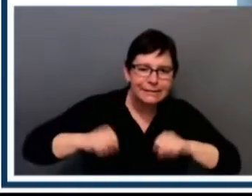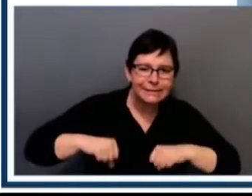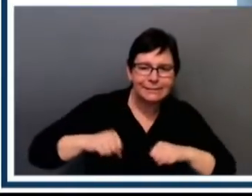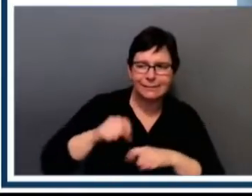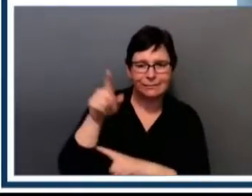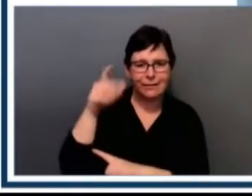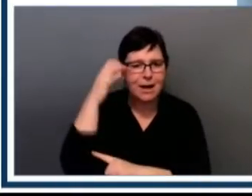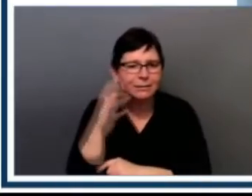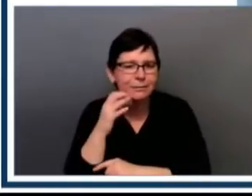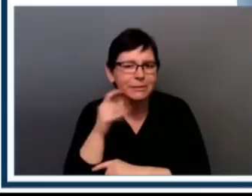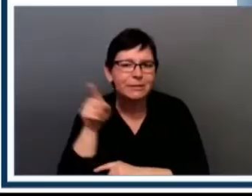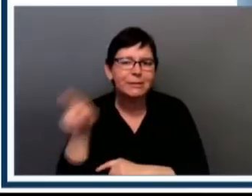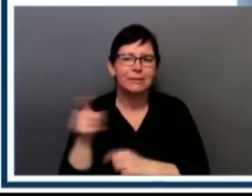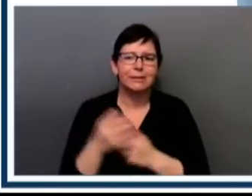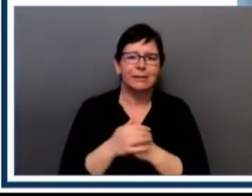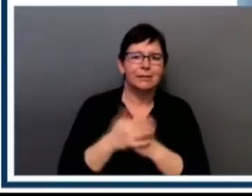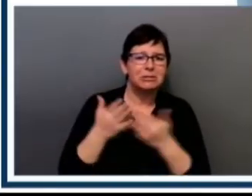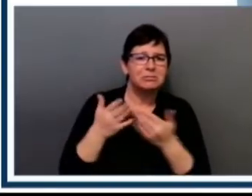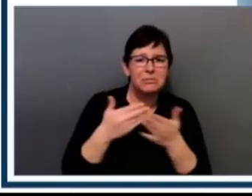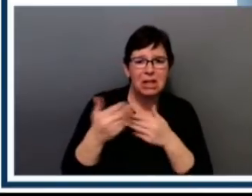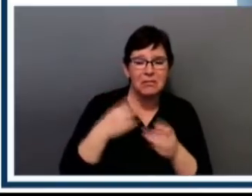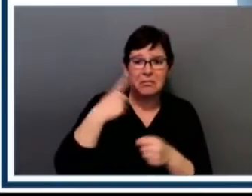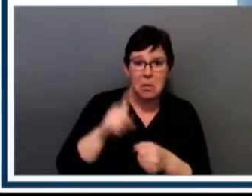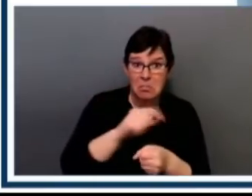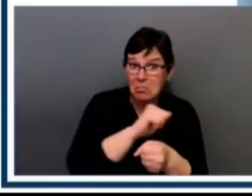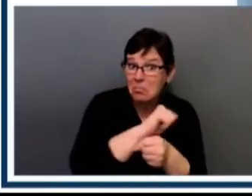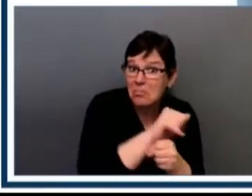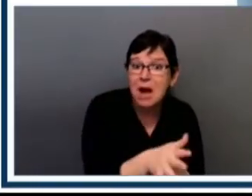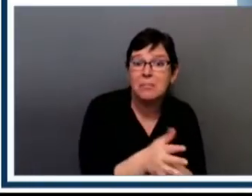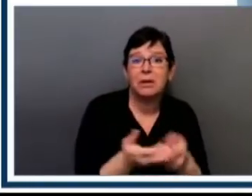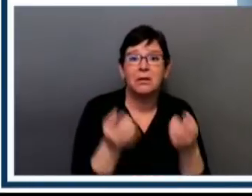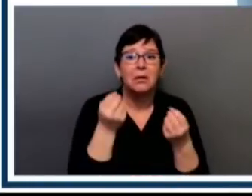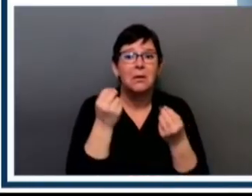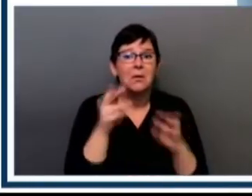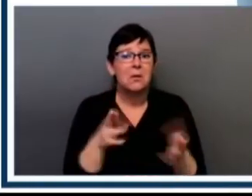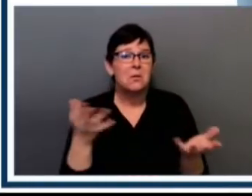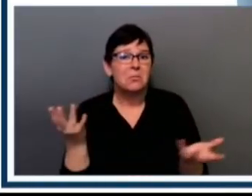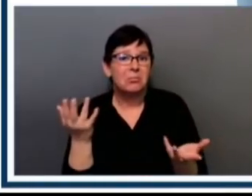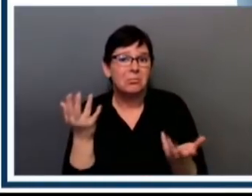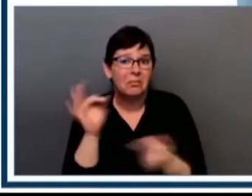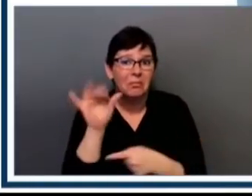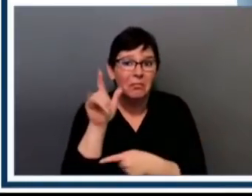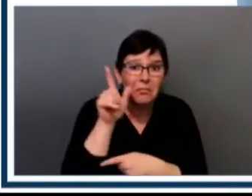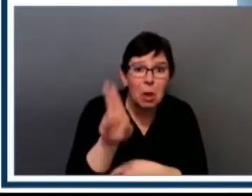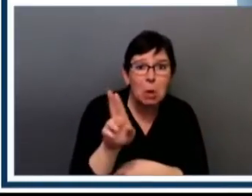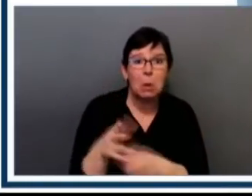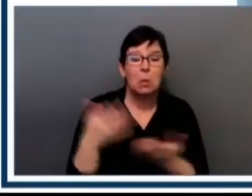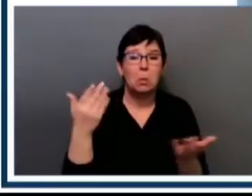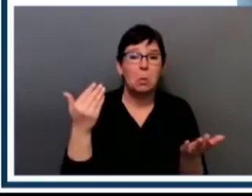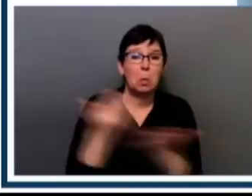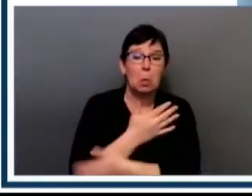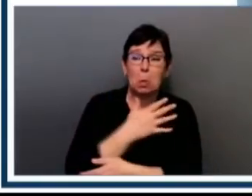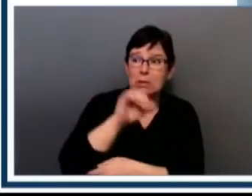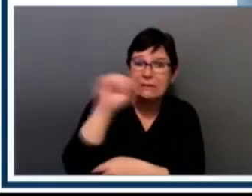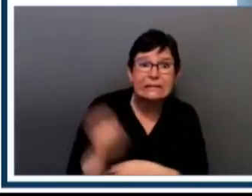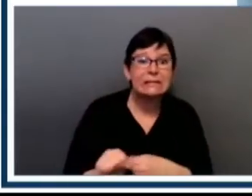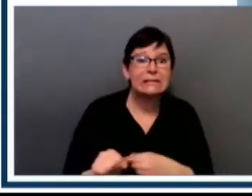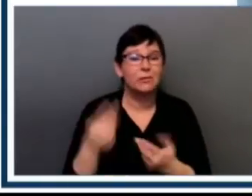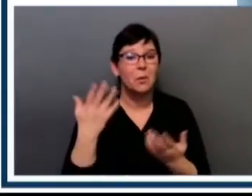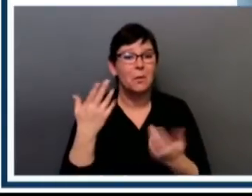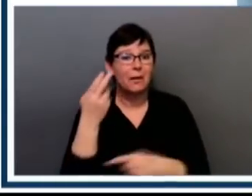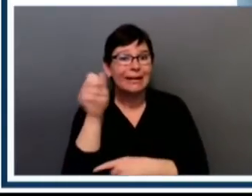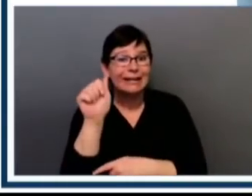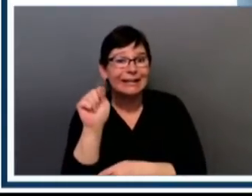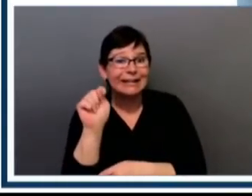could cause better increase in hospitalizations. We need to invest in our healthcare system and have more